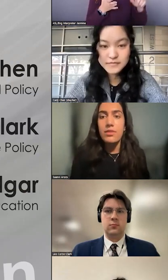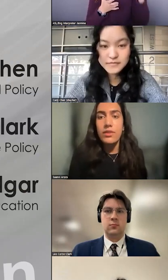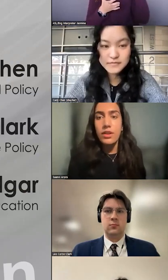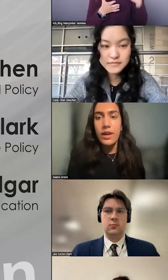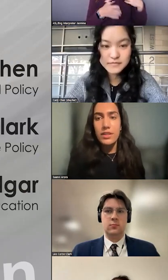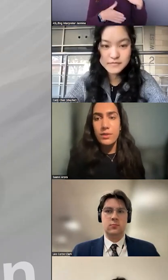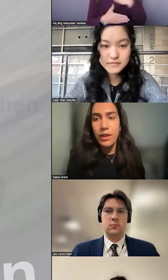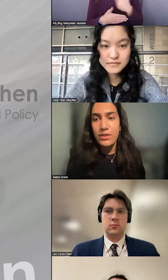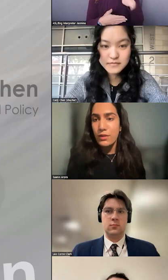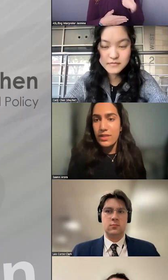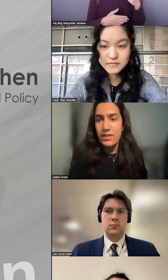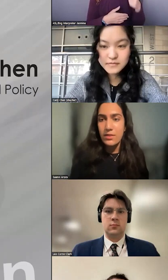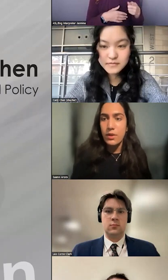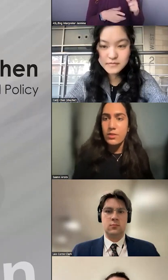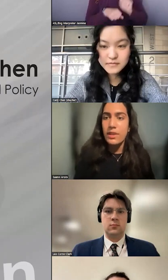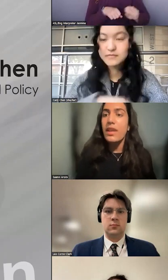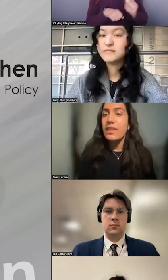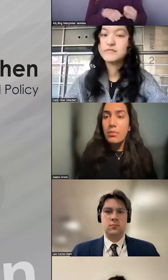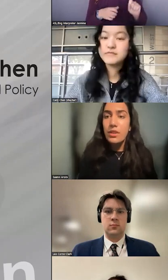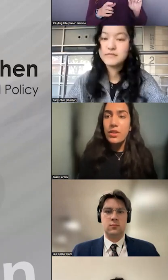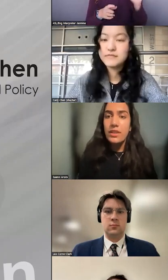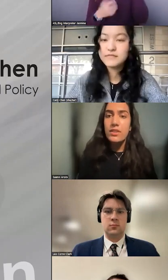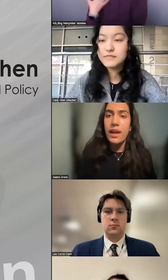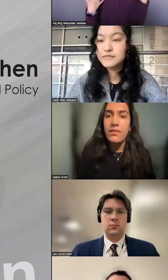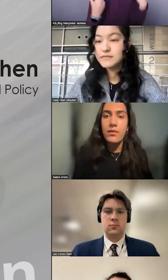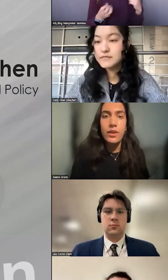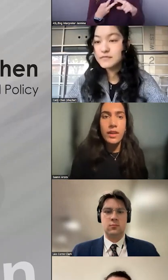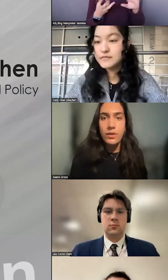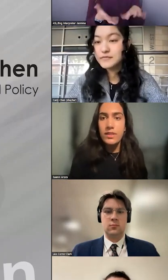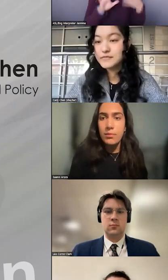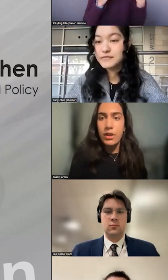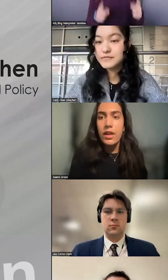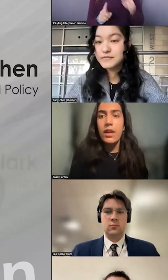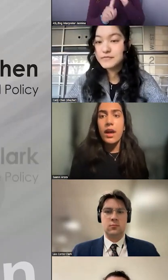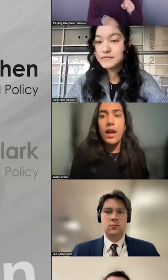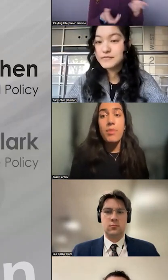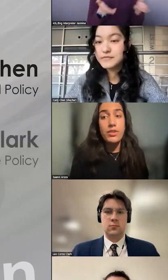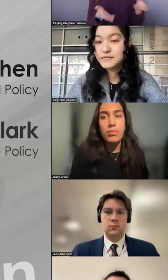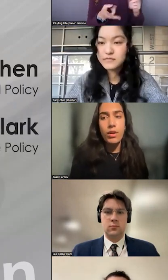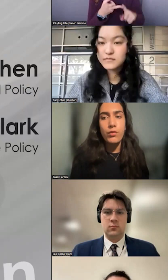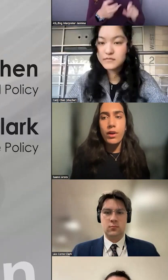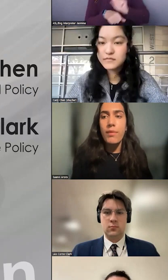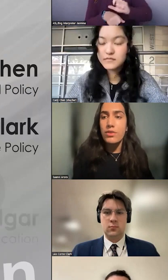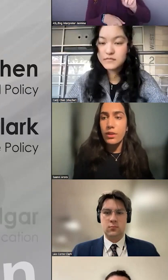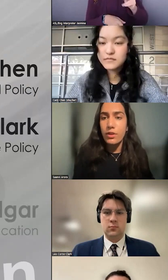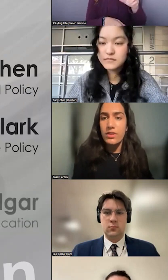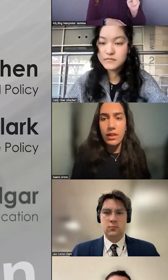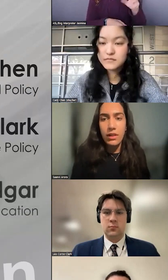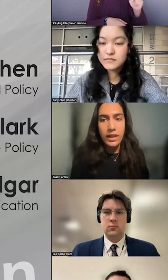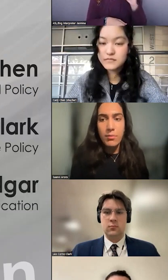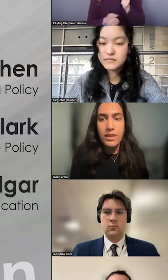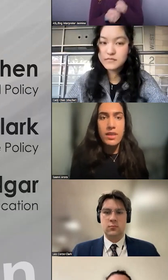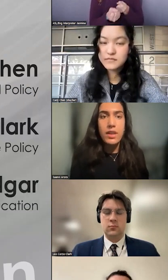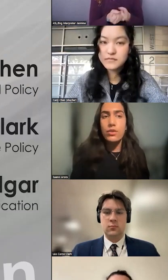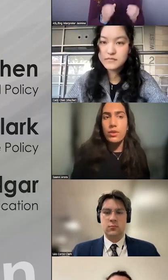its mental health and crisis response services, and has worked with labor unions to advocate for an increased number and better support for mental health personnel